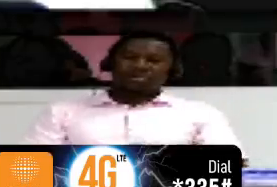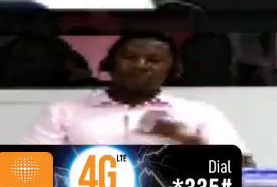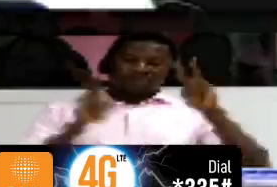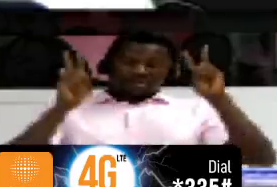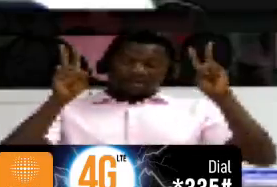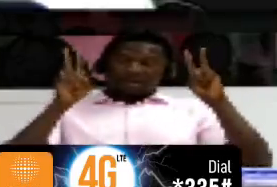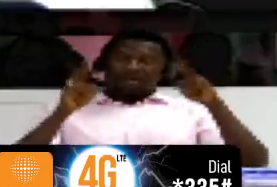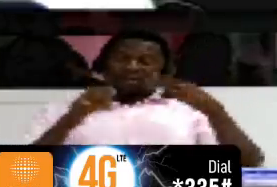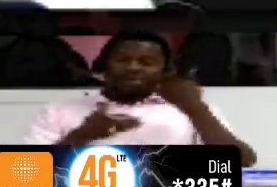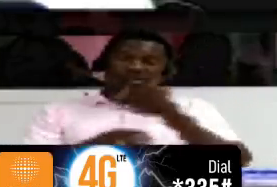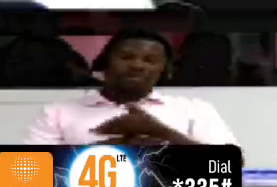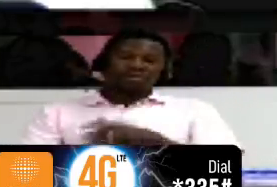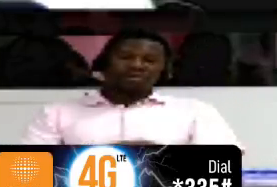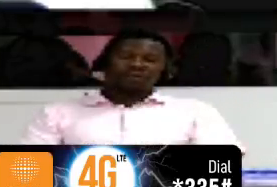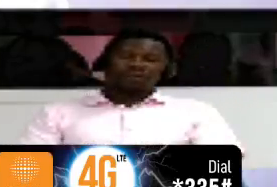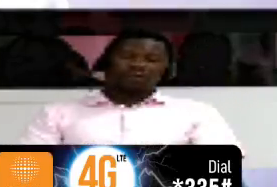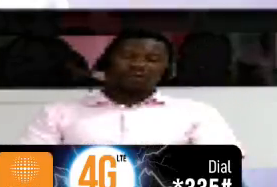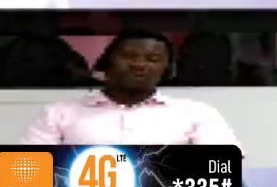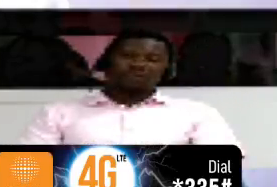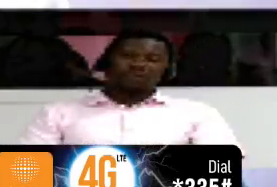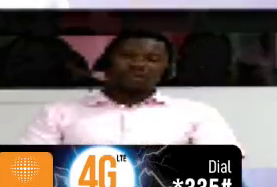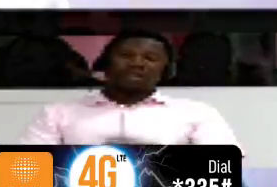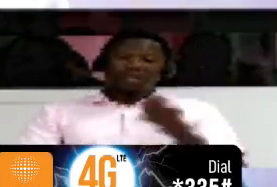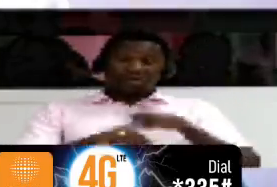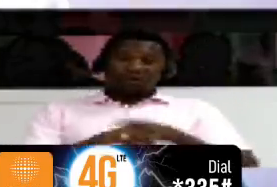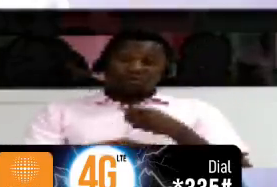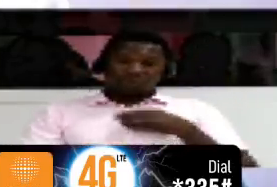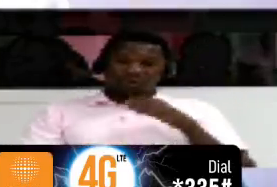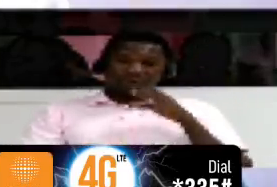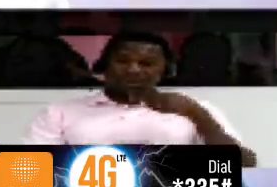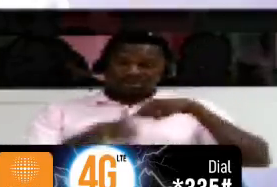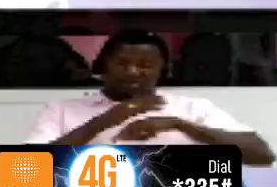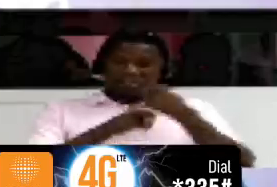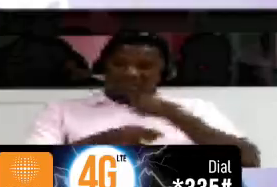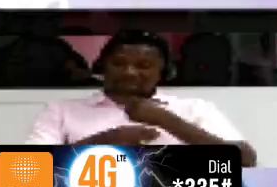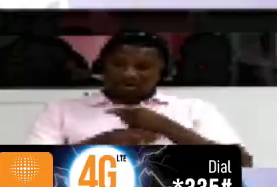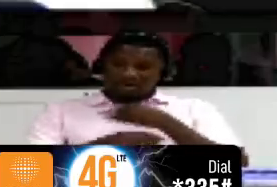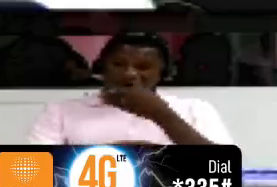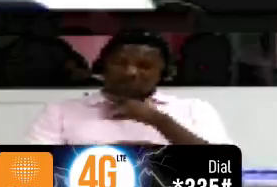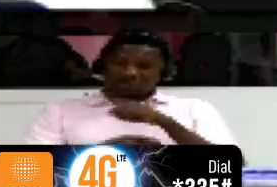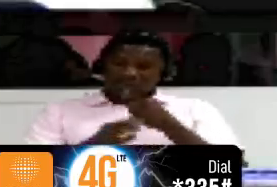At the time, do you know if he was in the country or not? He was not.